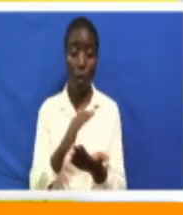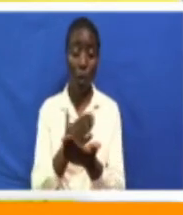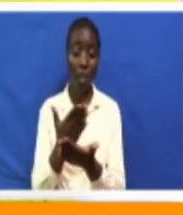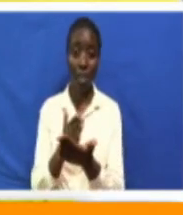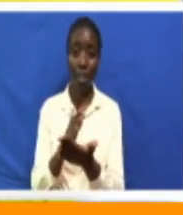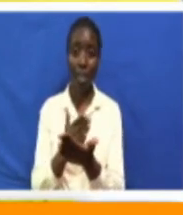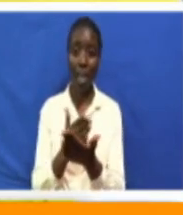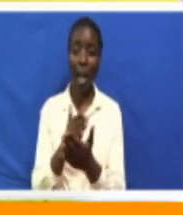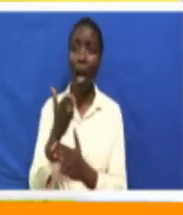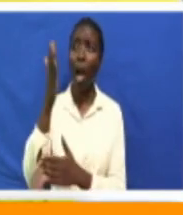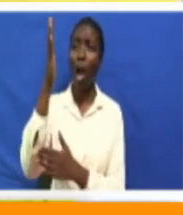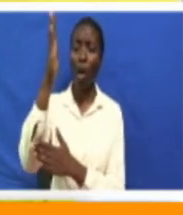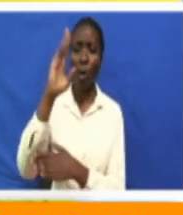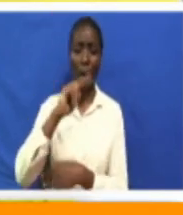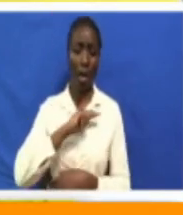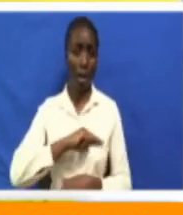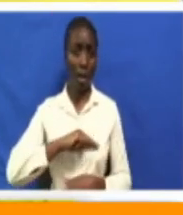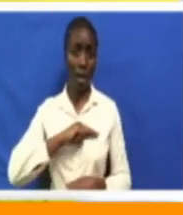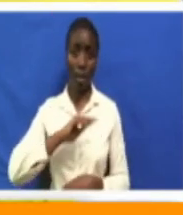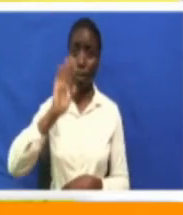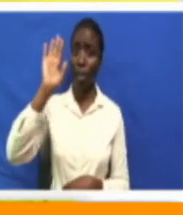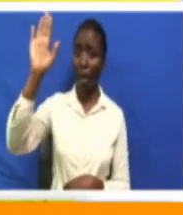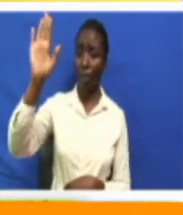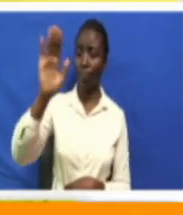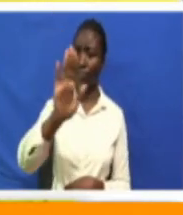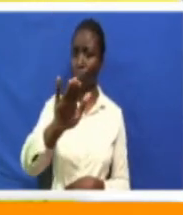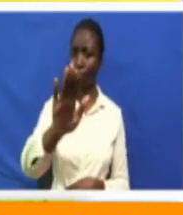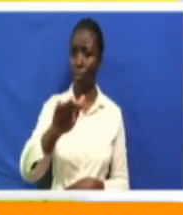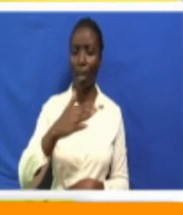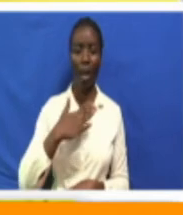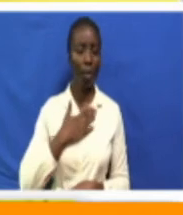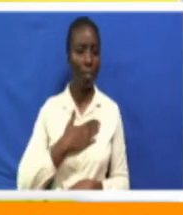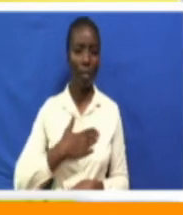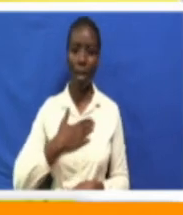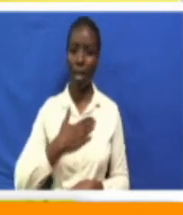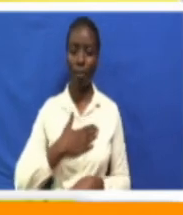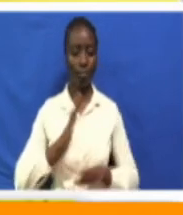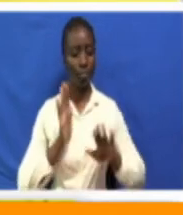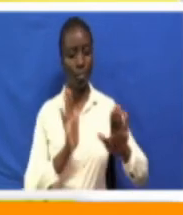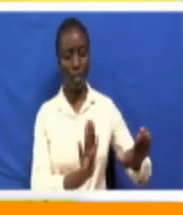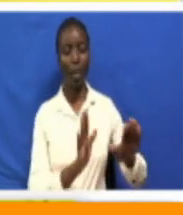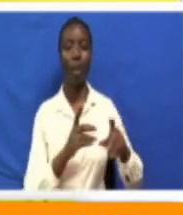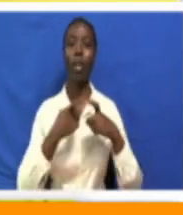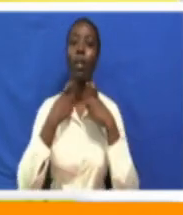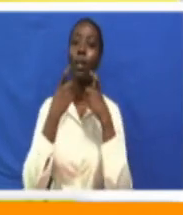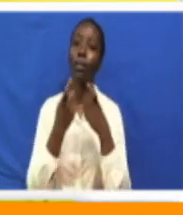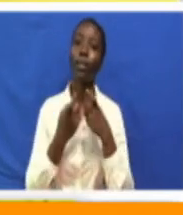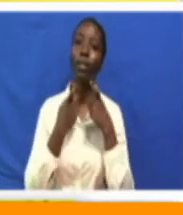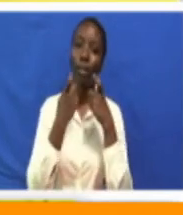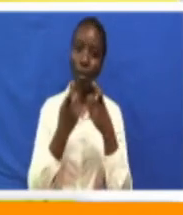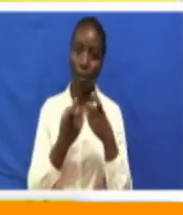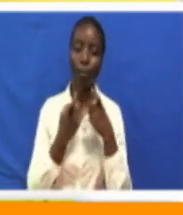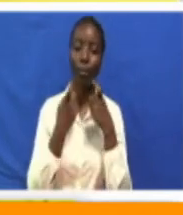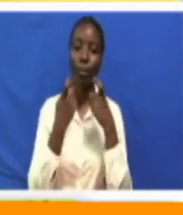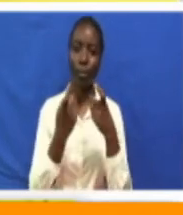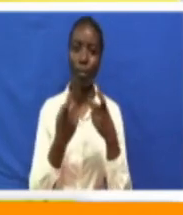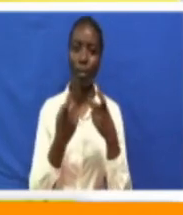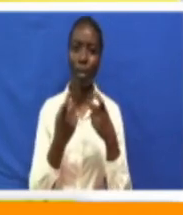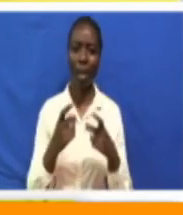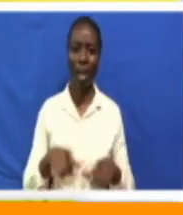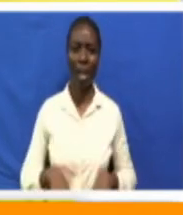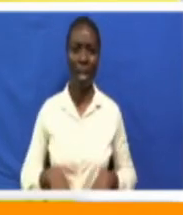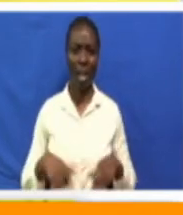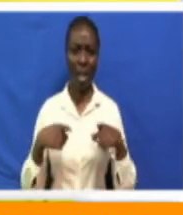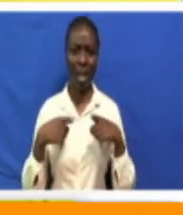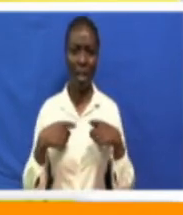in God's Own nature do not return to sin to your former